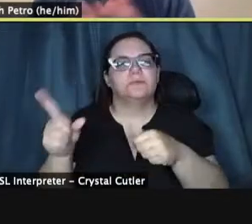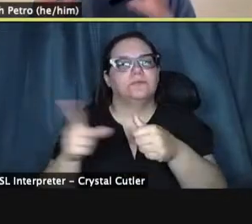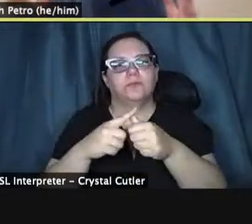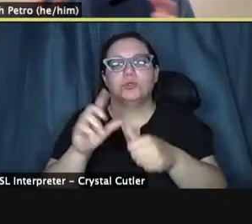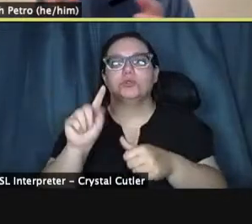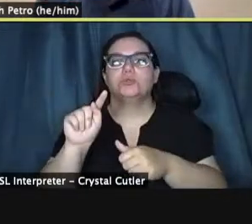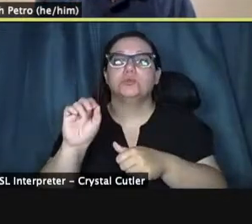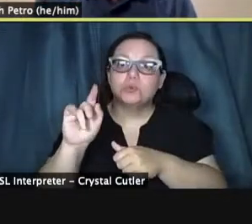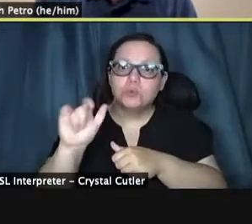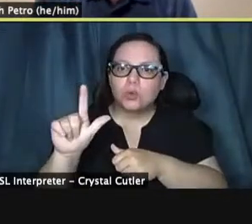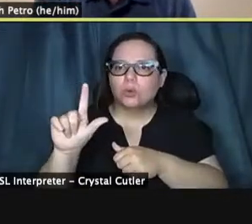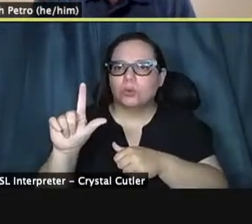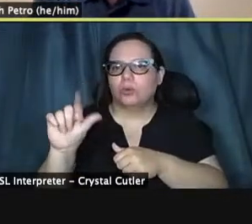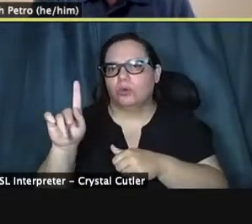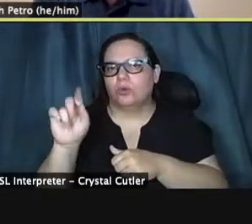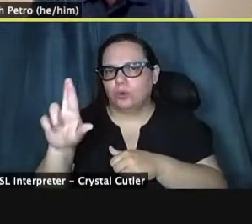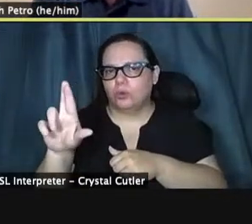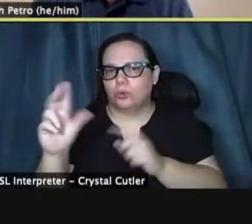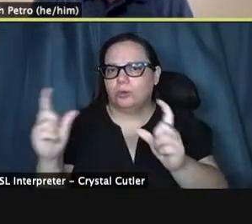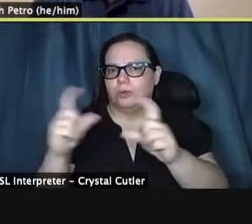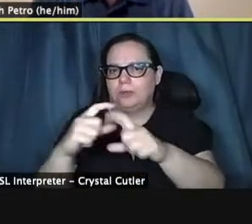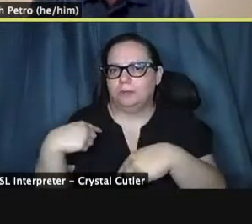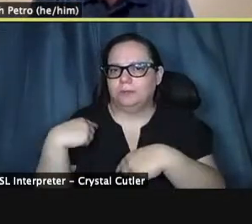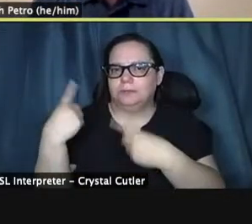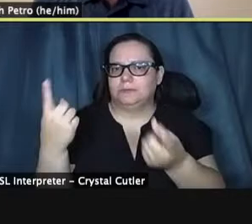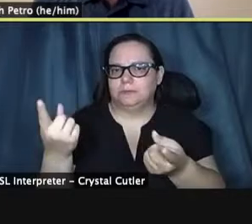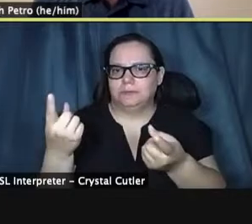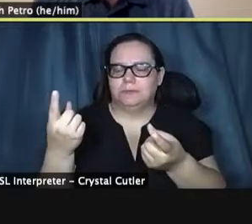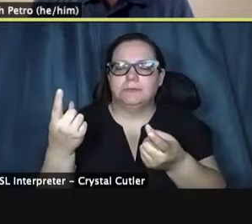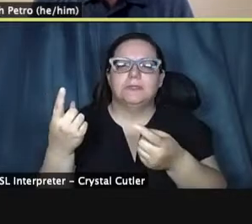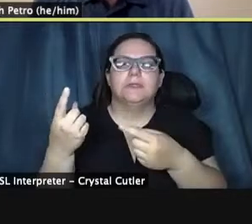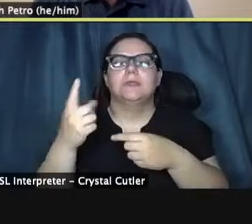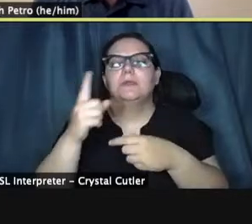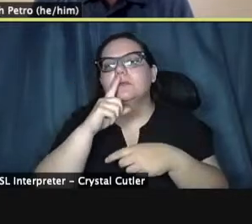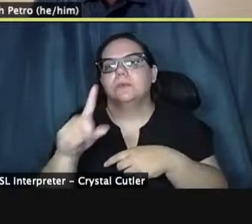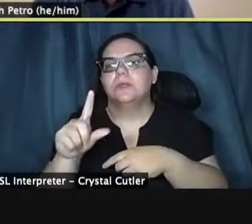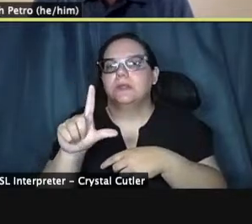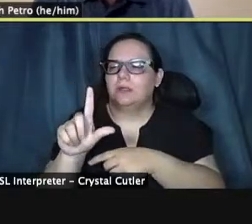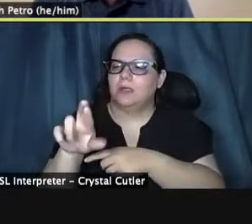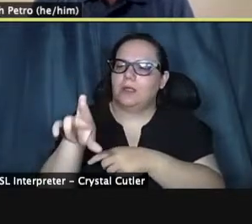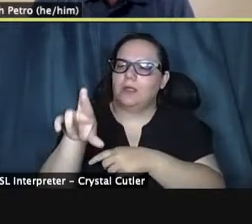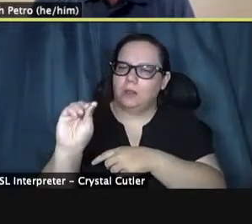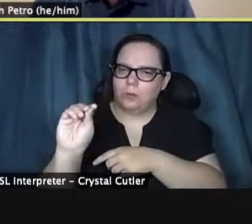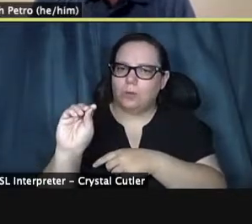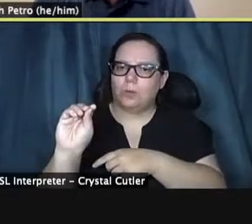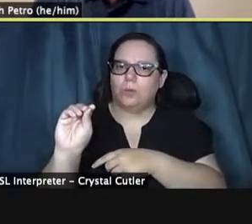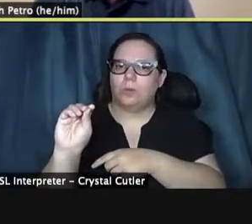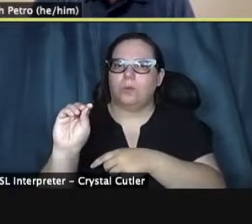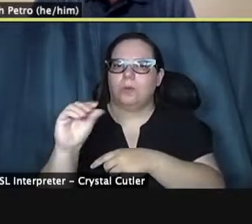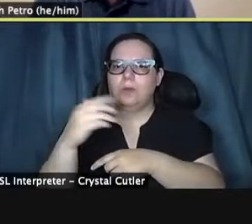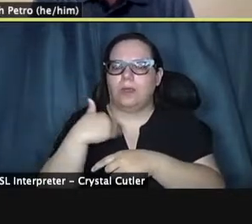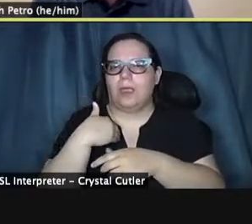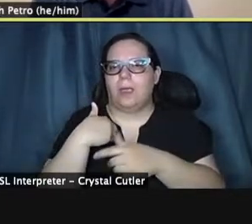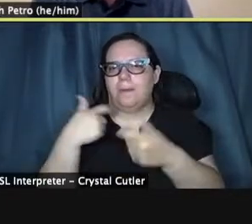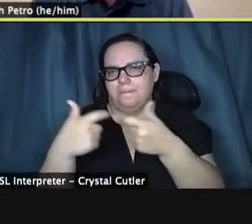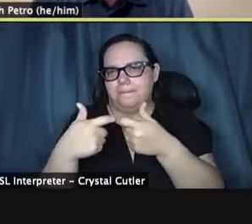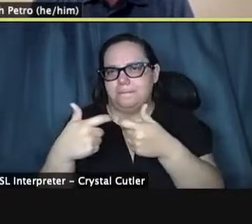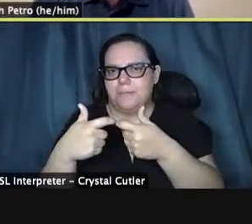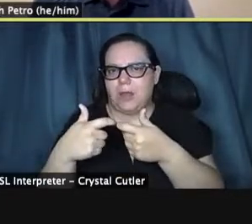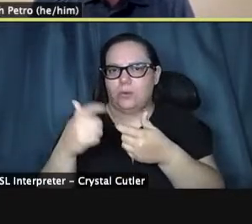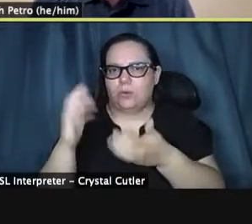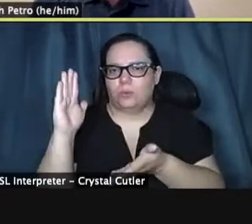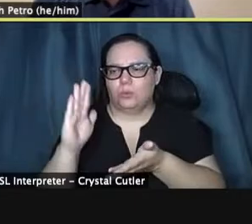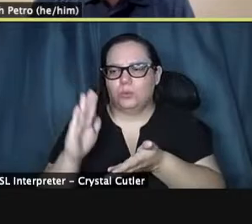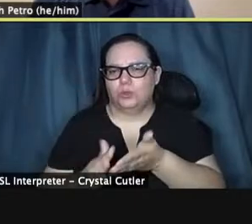2019. LRO, as we've done a number of times, went through power reducing operations. We did keep Diviner on